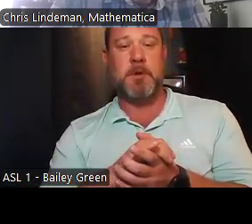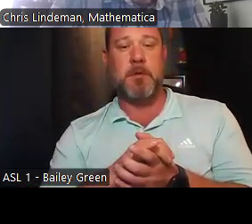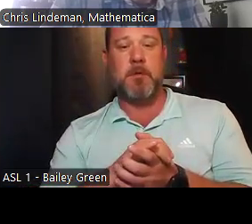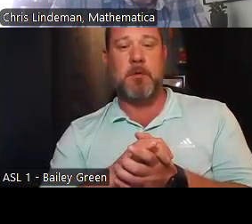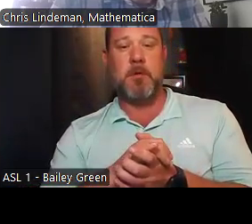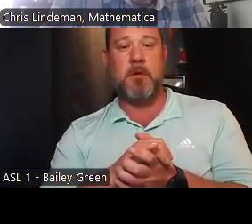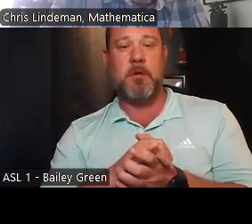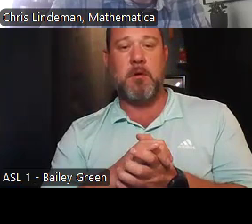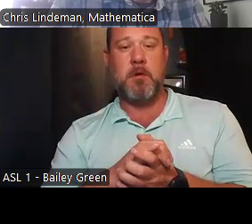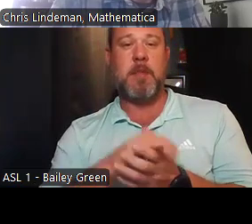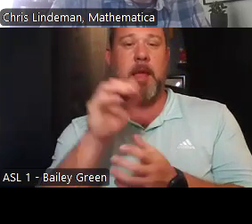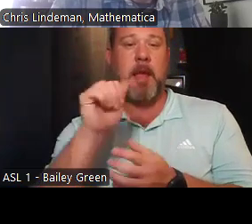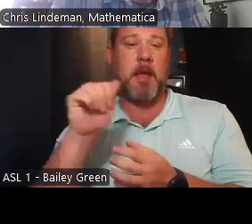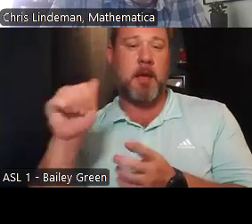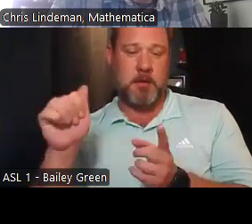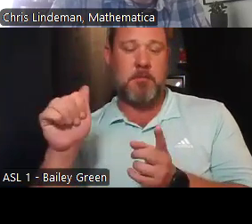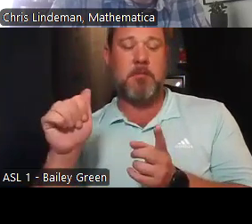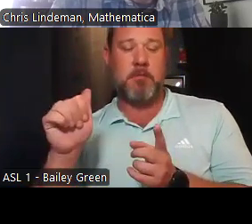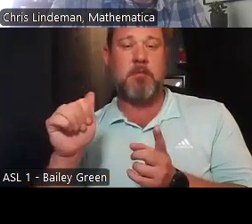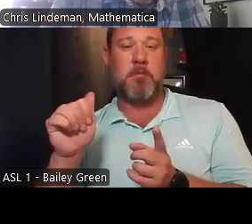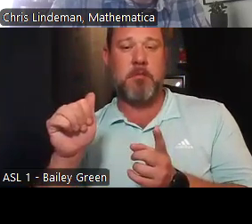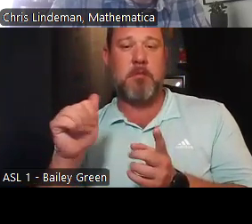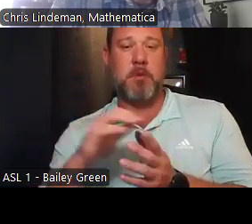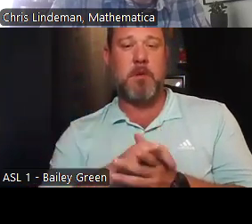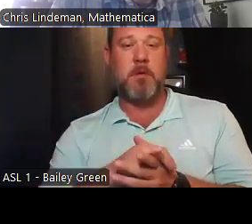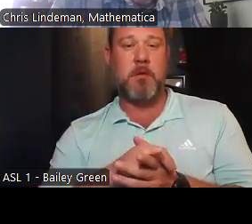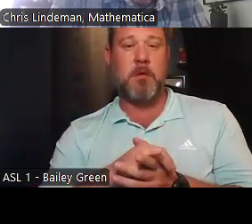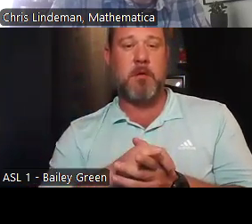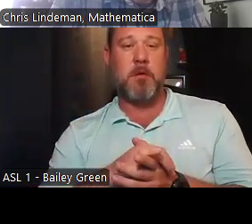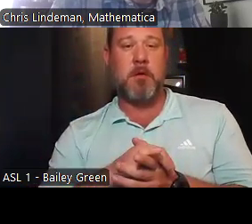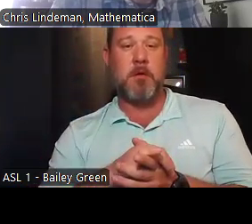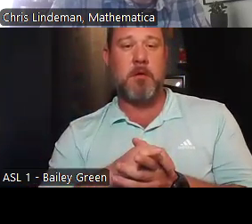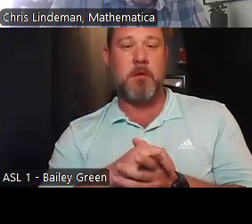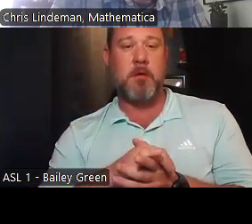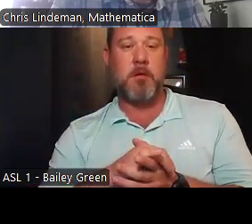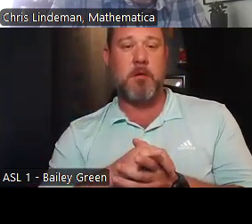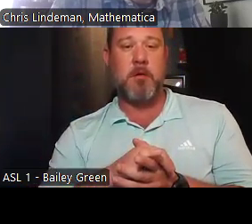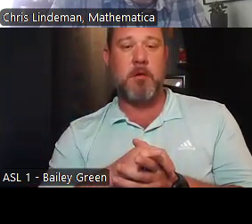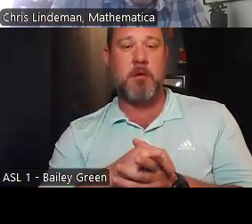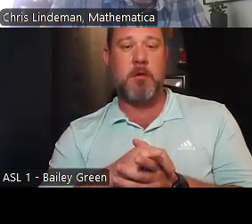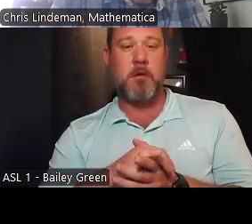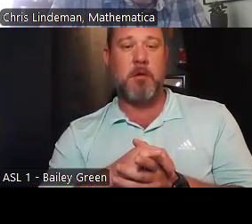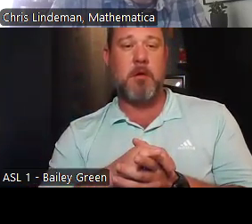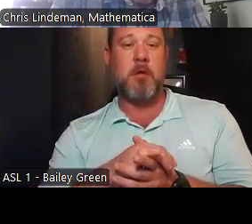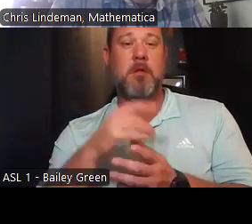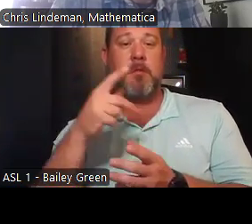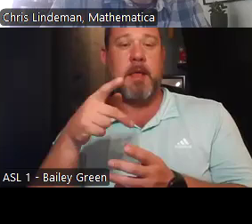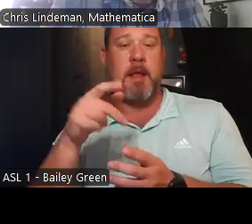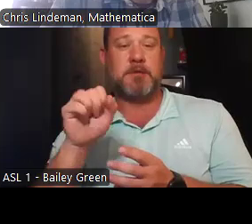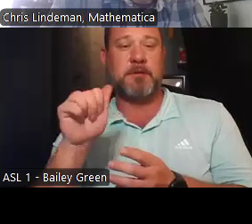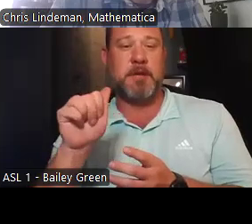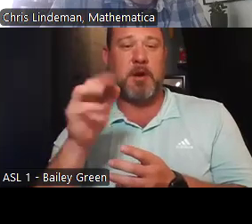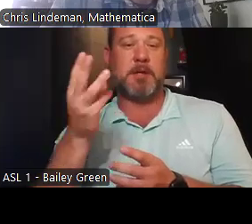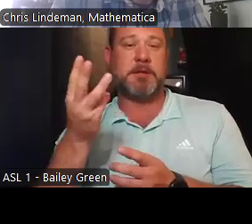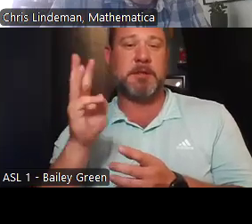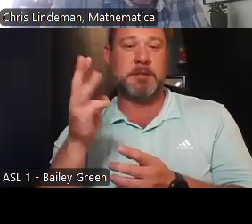Again, we're interested in the area agency on aging, which is already selected here, where we can see that the planning service area 16 has